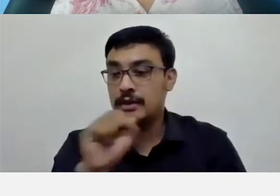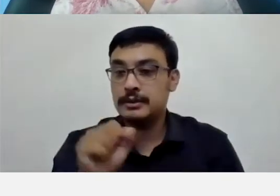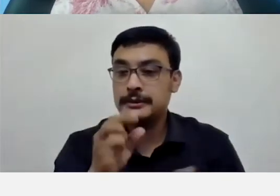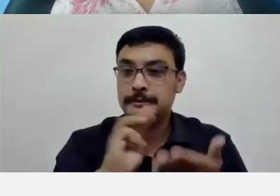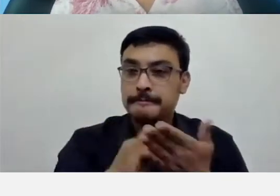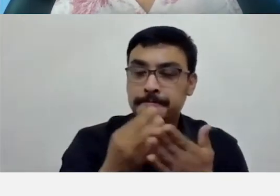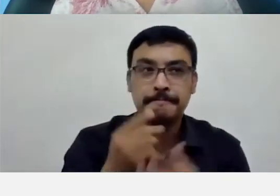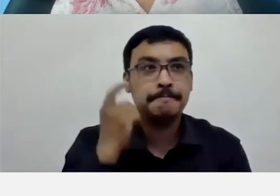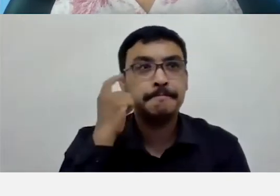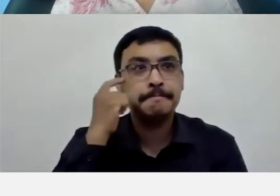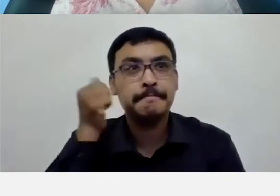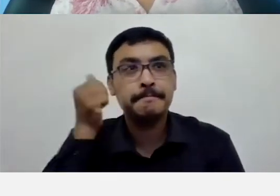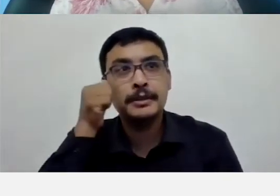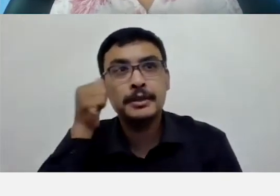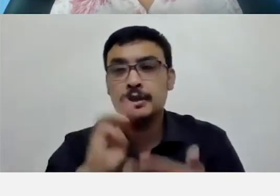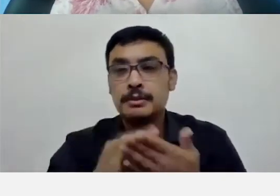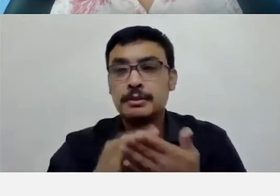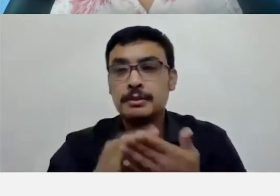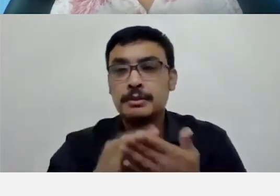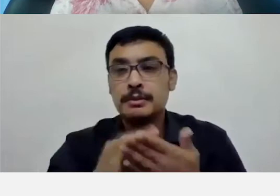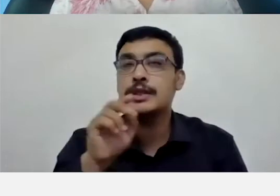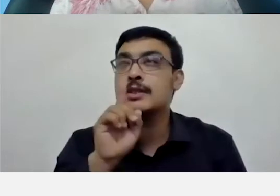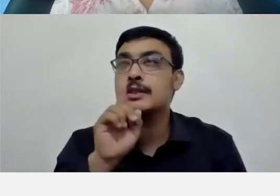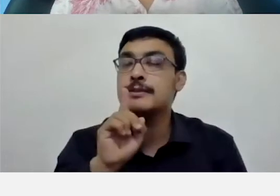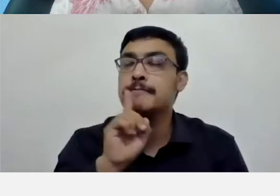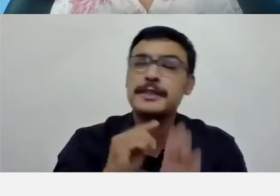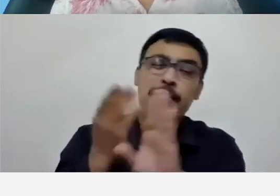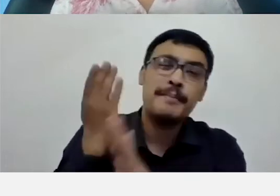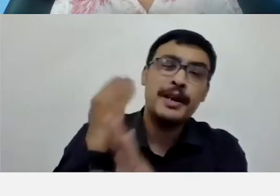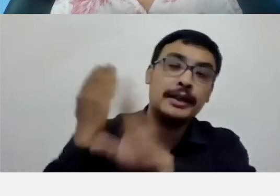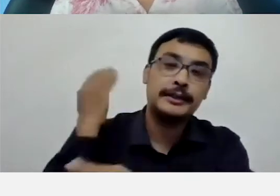back 200 years ago because of the